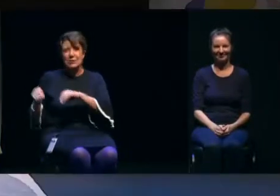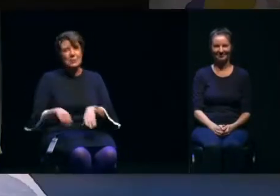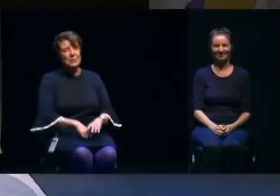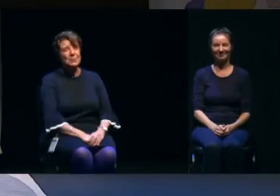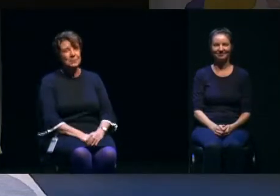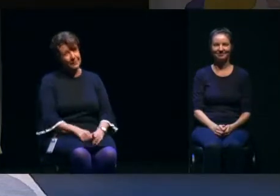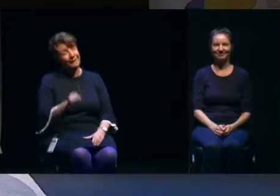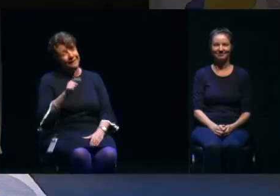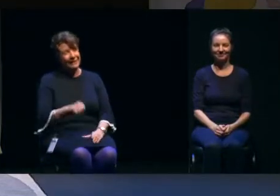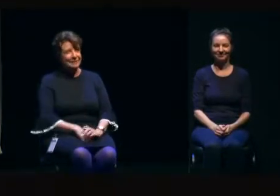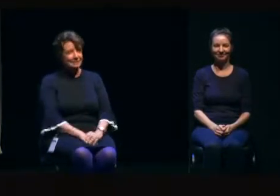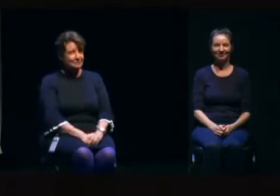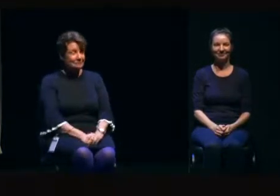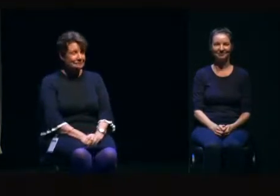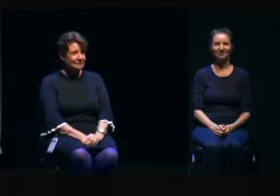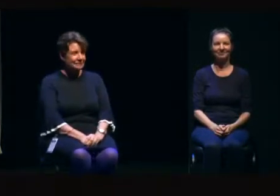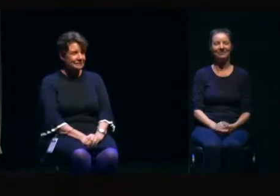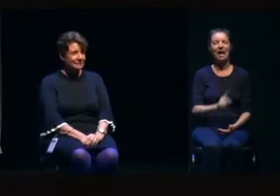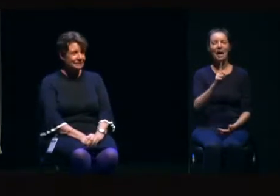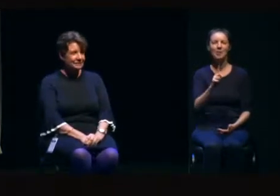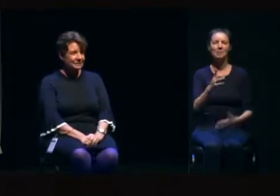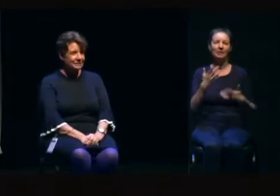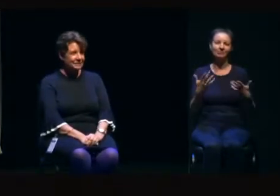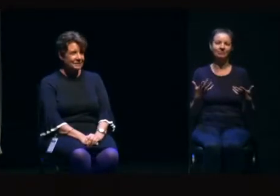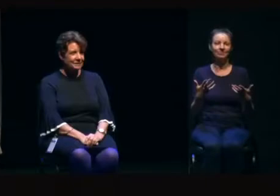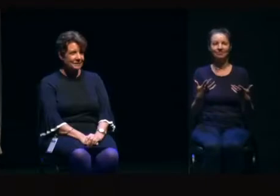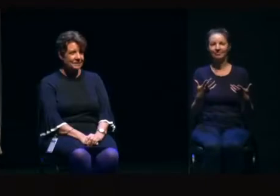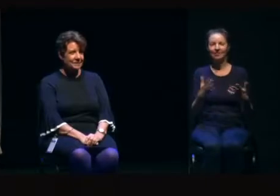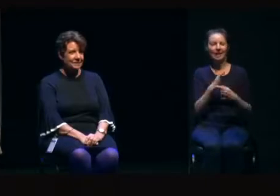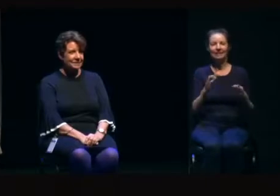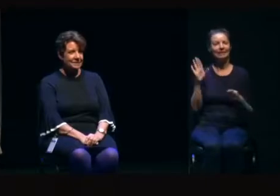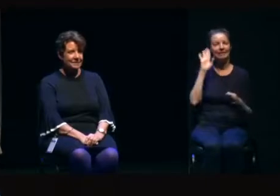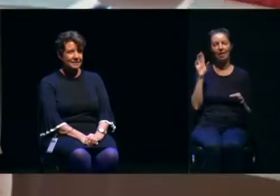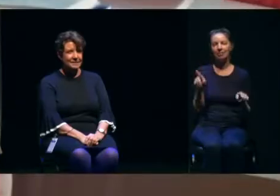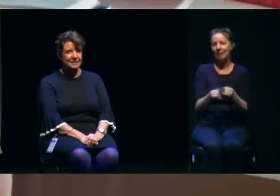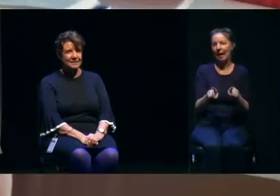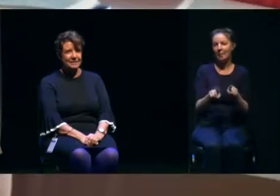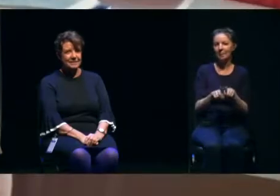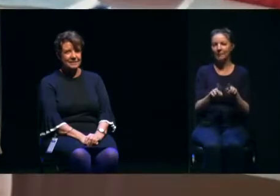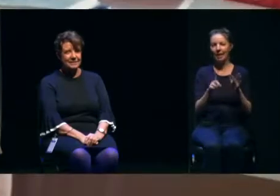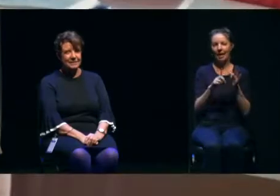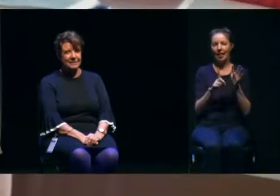Well said. The oca doesn't have quite the same sound as el varón.